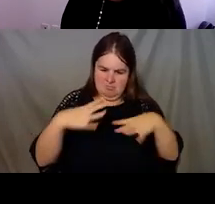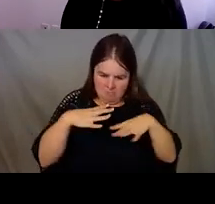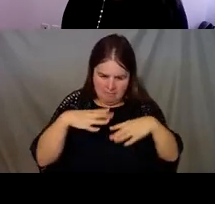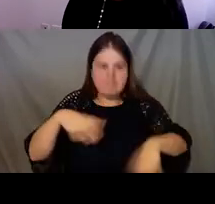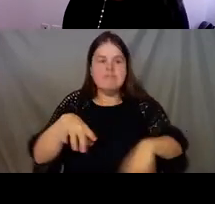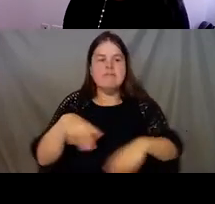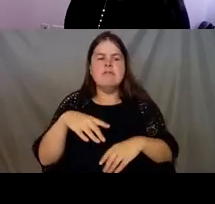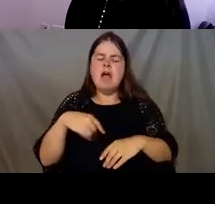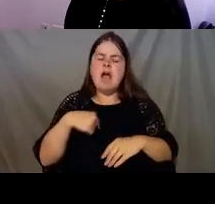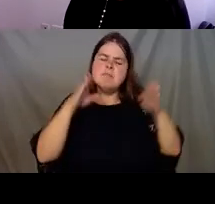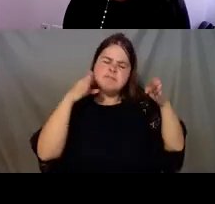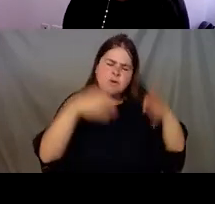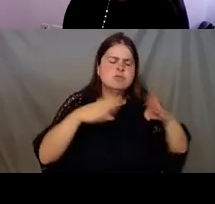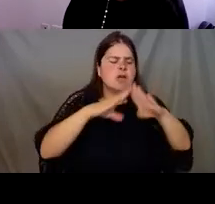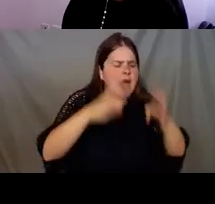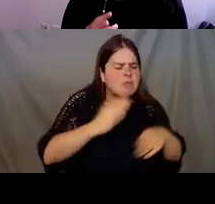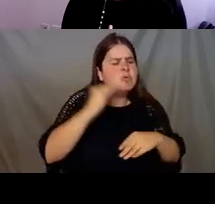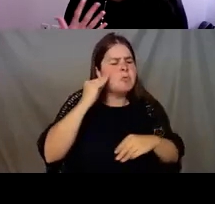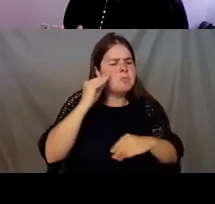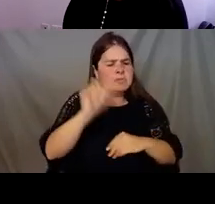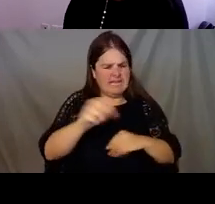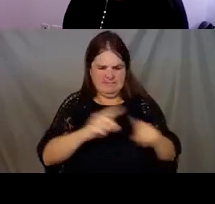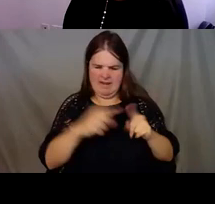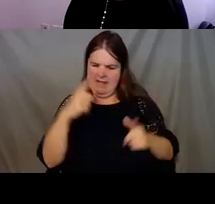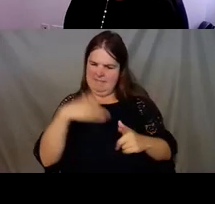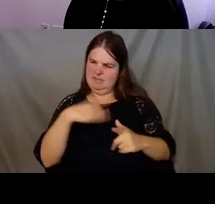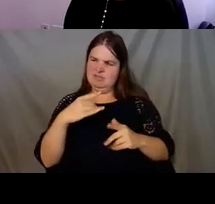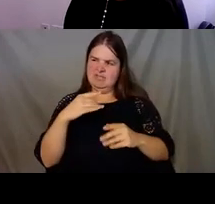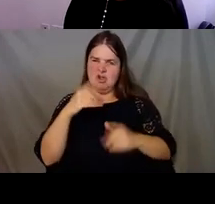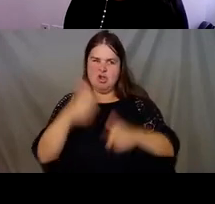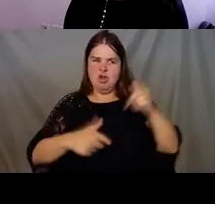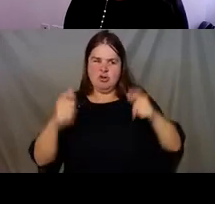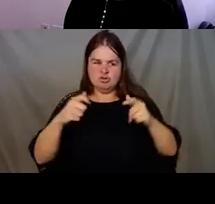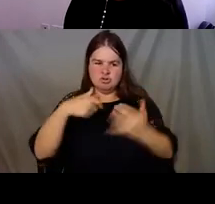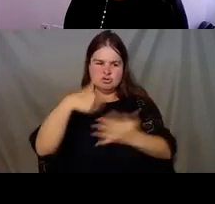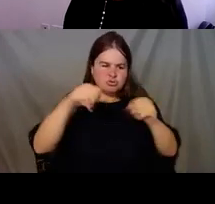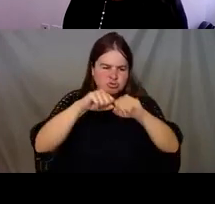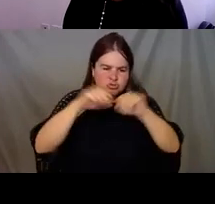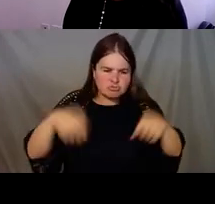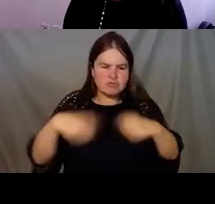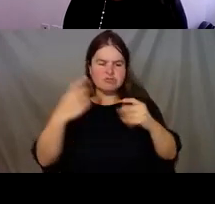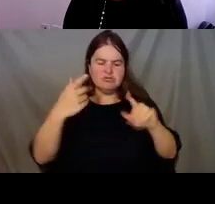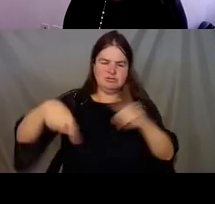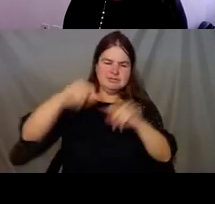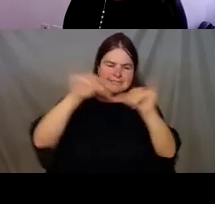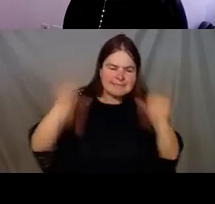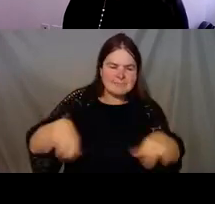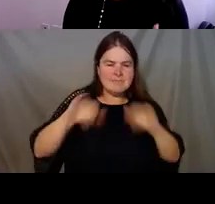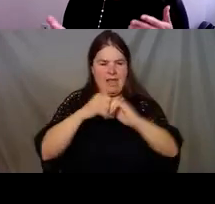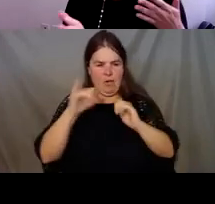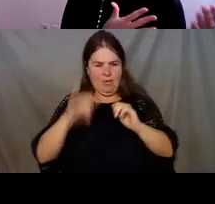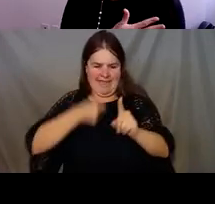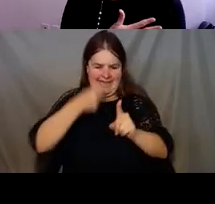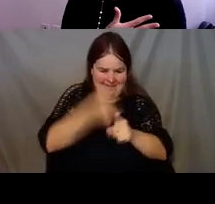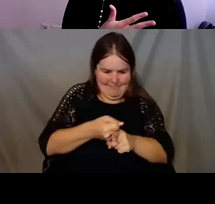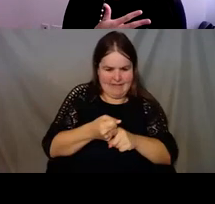context, I am very interested in how larger social structures and policies impact these more proximal interactions, right? So